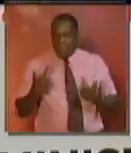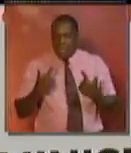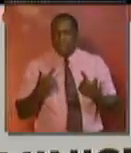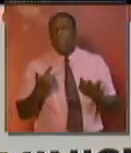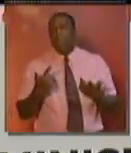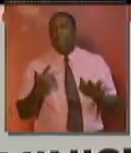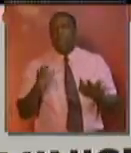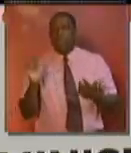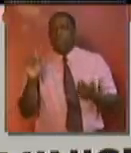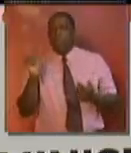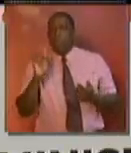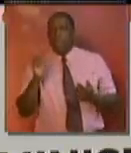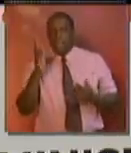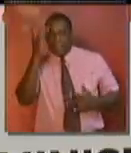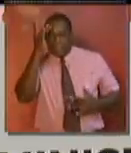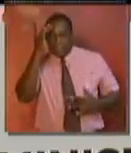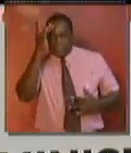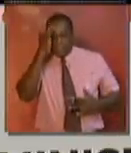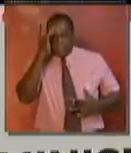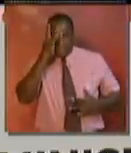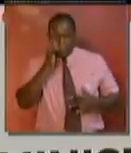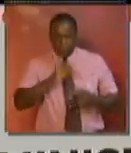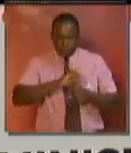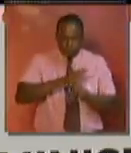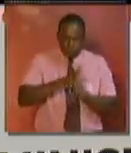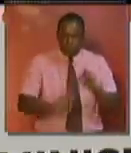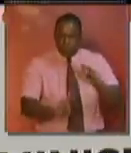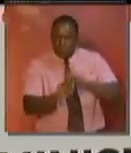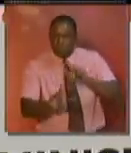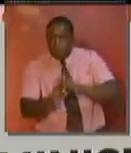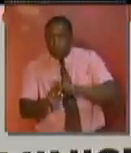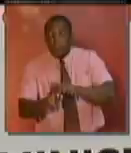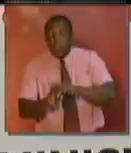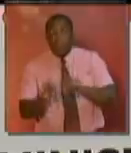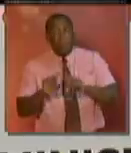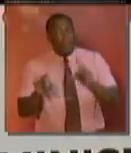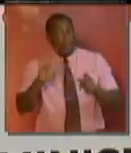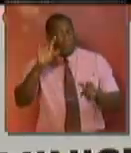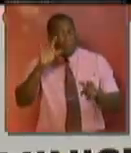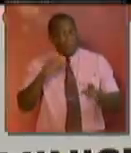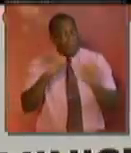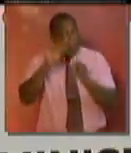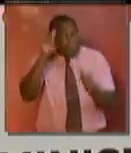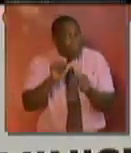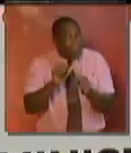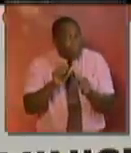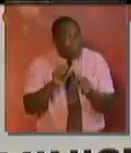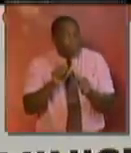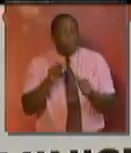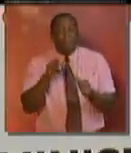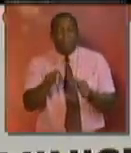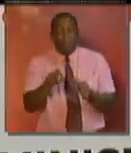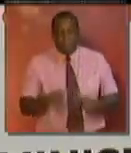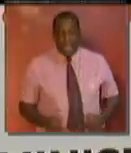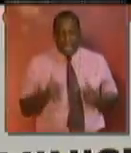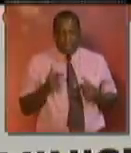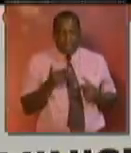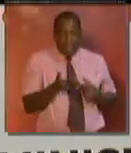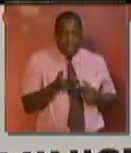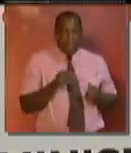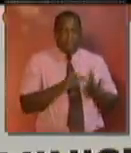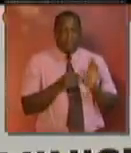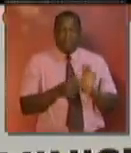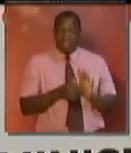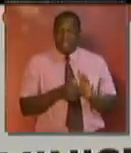be where they would have contracted their illness. So when we do the contact tracing, when we ask the questions about